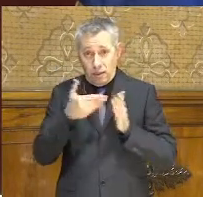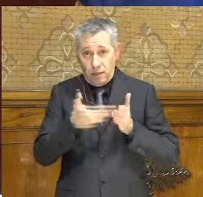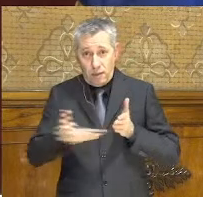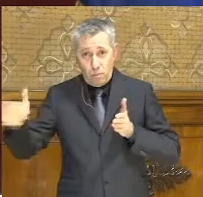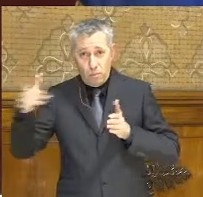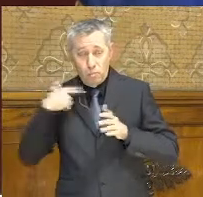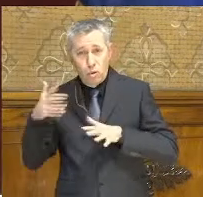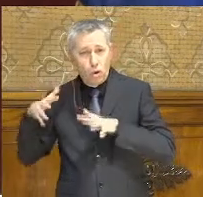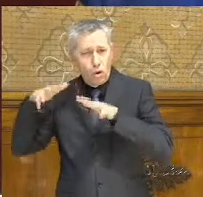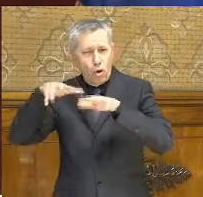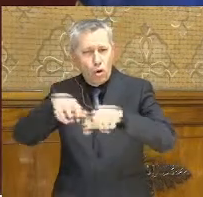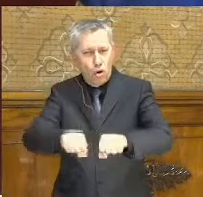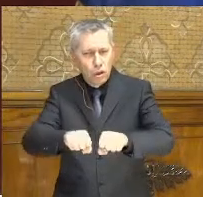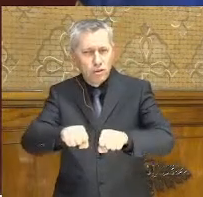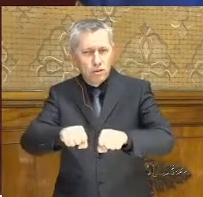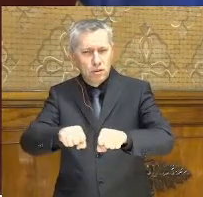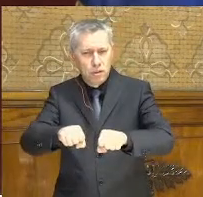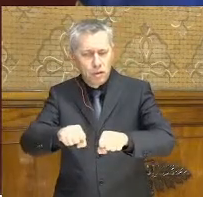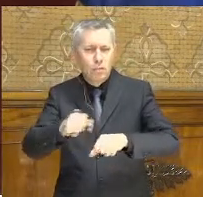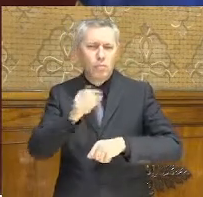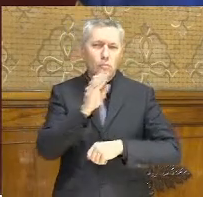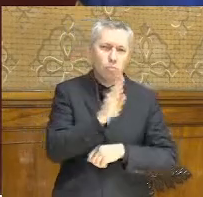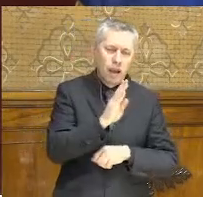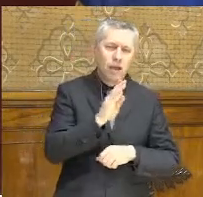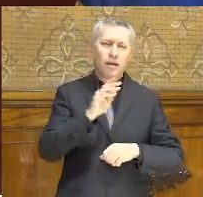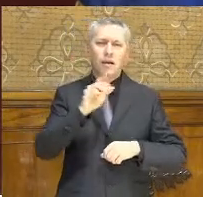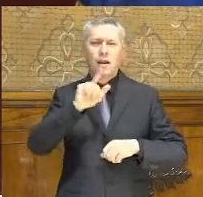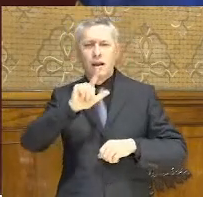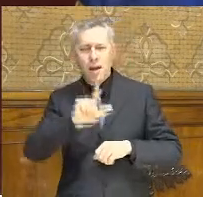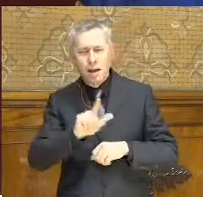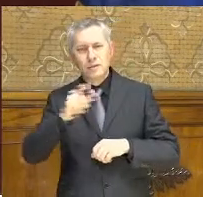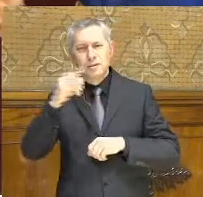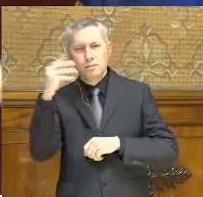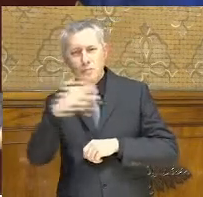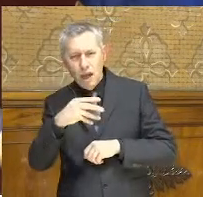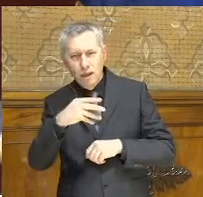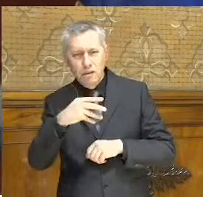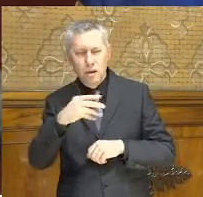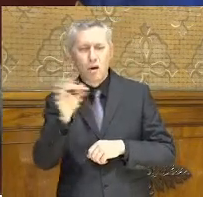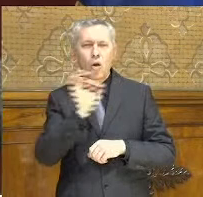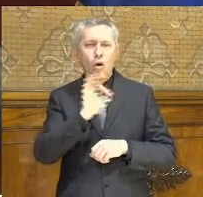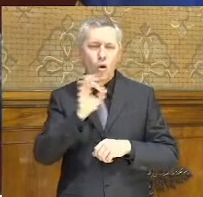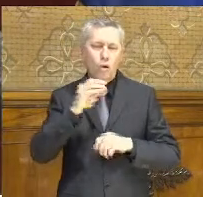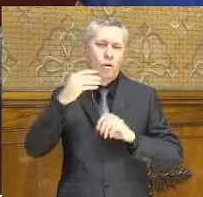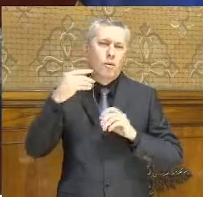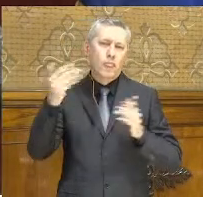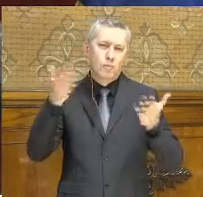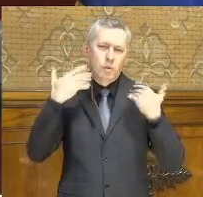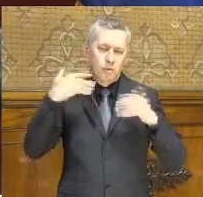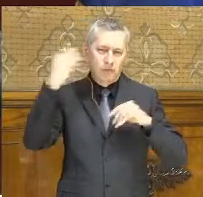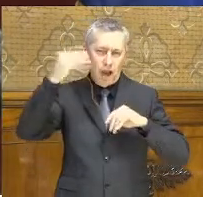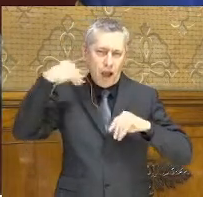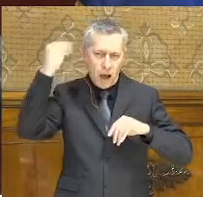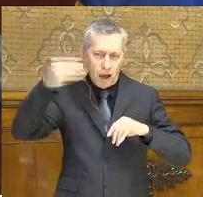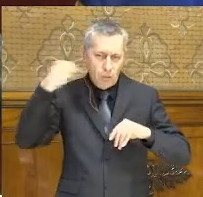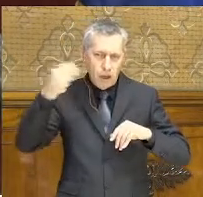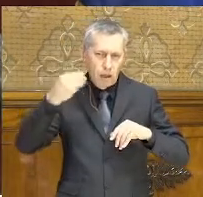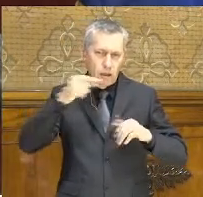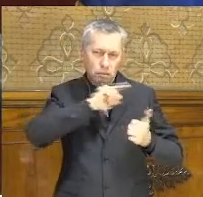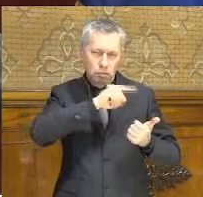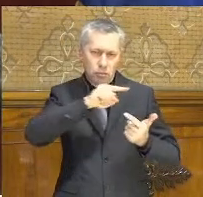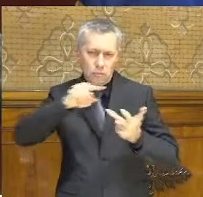Lives Matter, Roads Must Fall, or the Arab Spring, or Me Too, have all sought